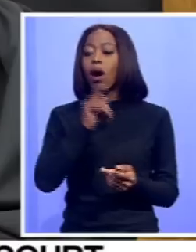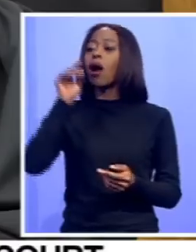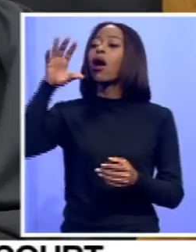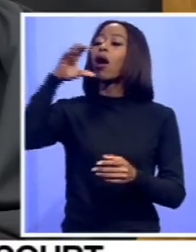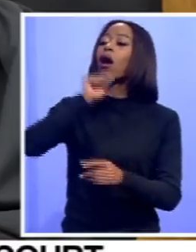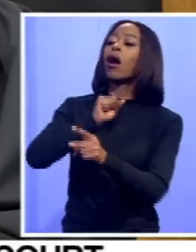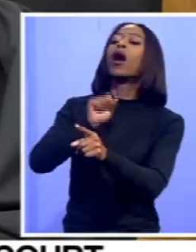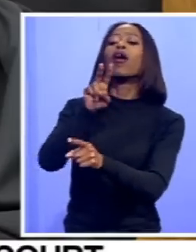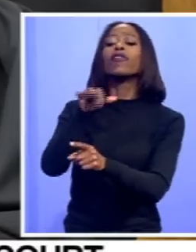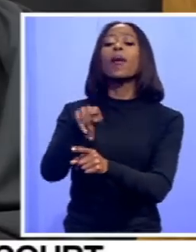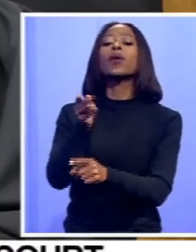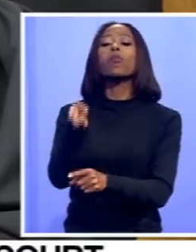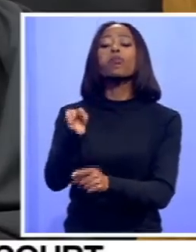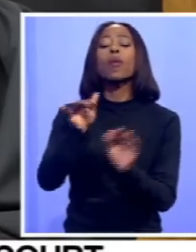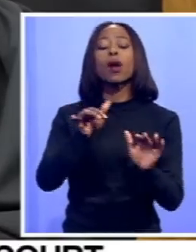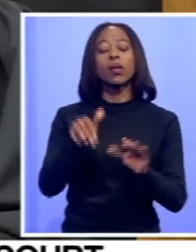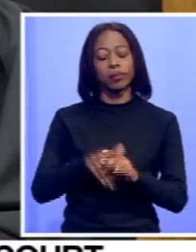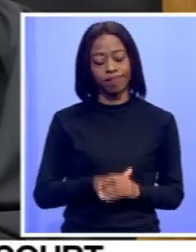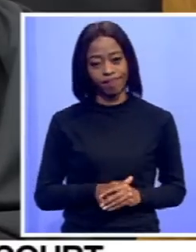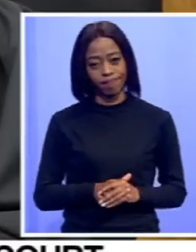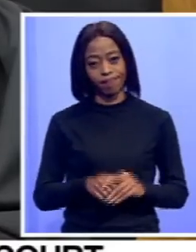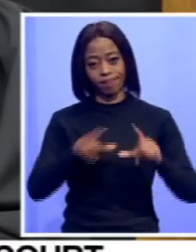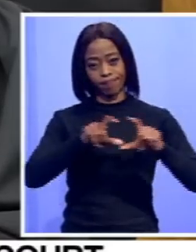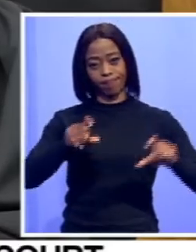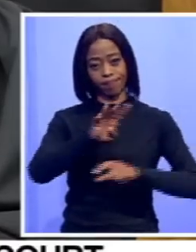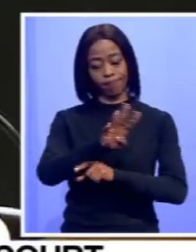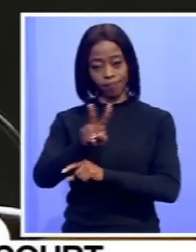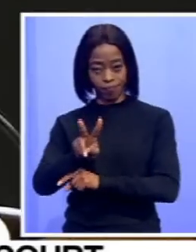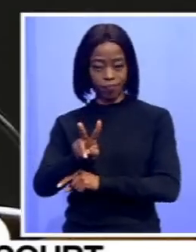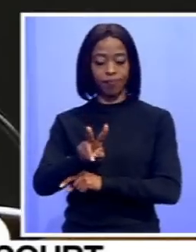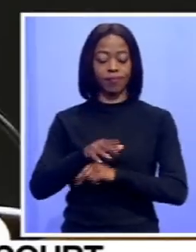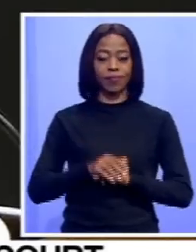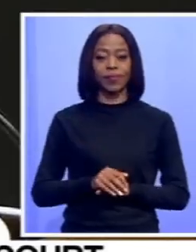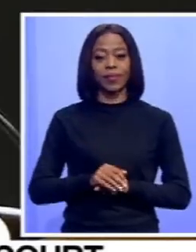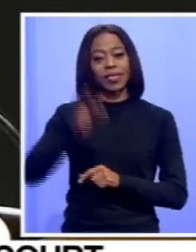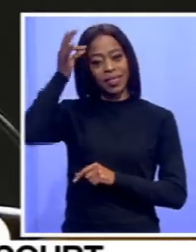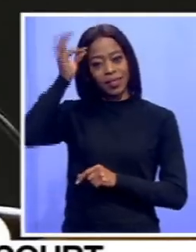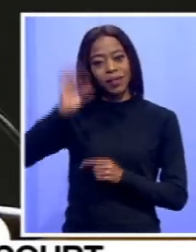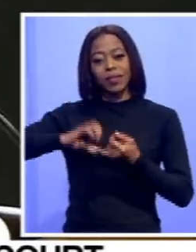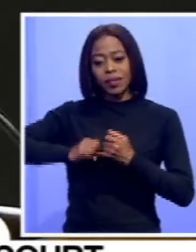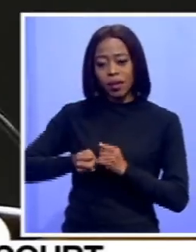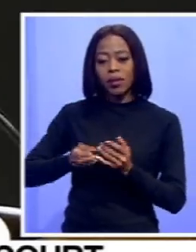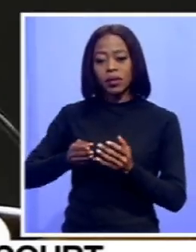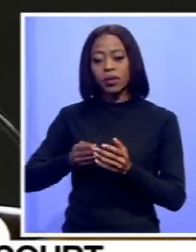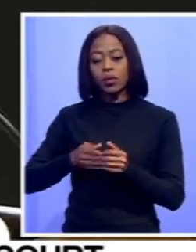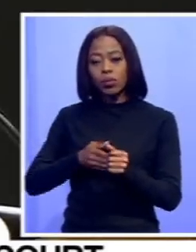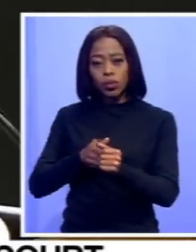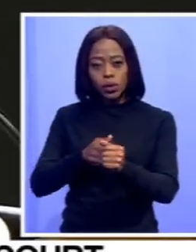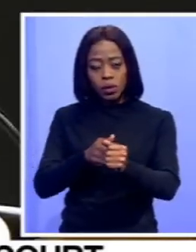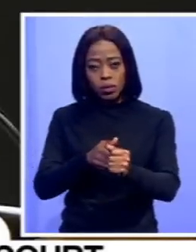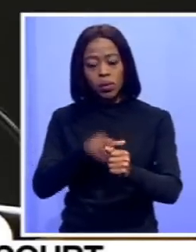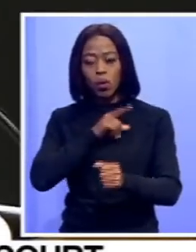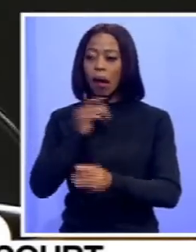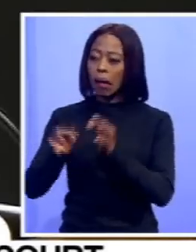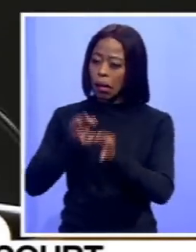there were VIPs in the vehicle. Paragraph 42. The state then attempted to lead him on his statement with a view to